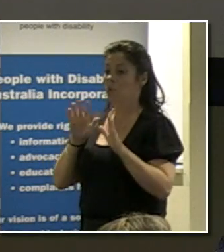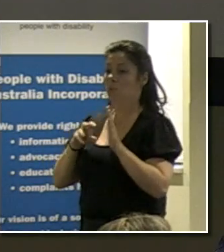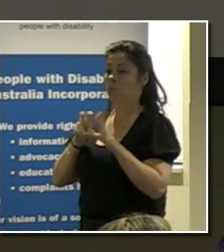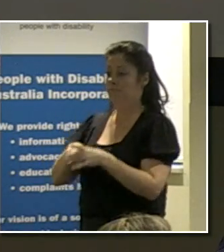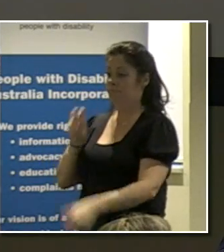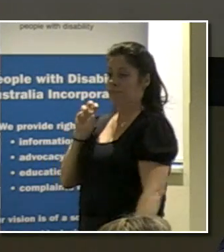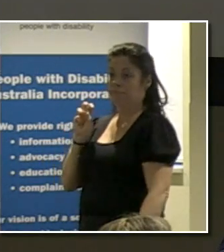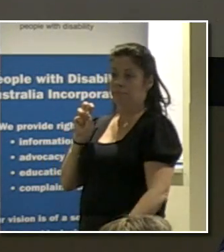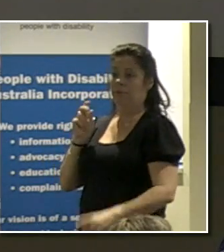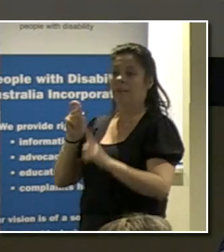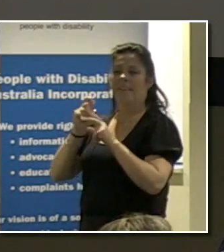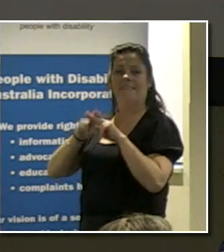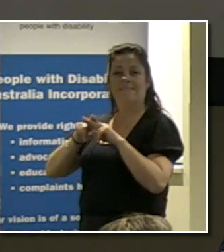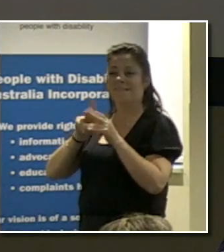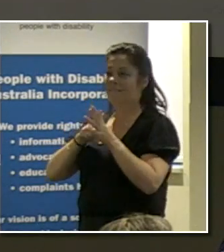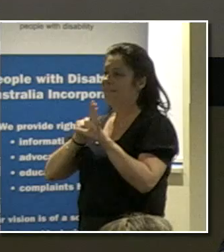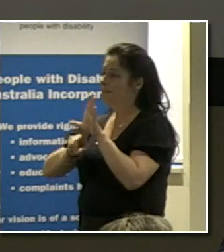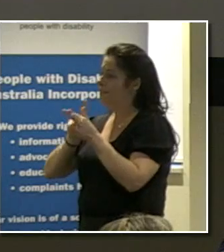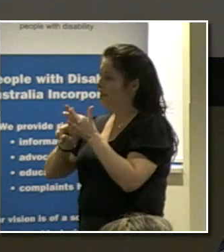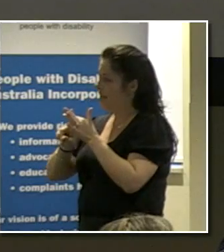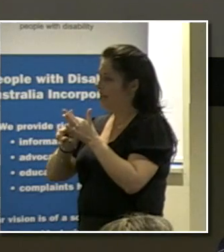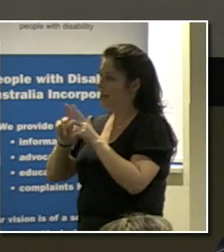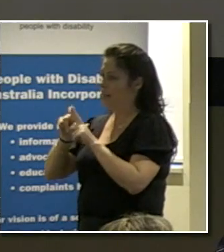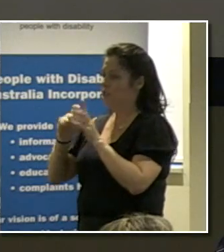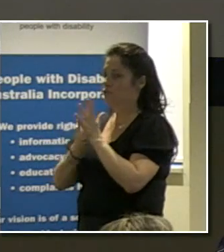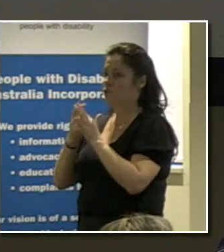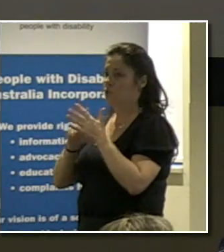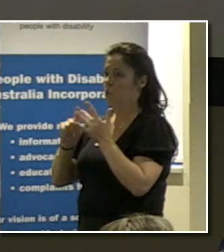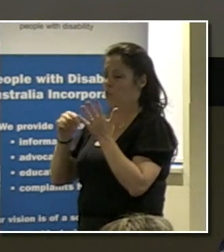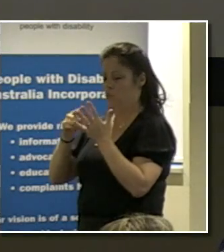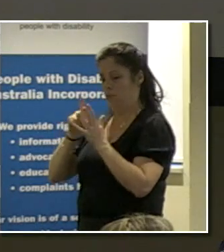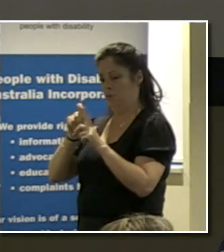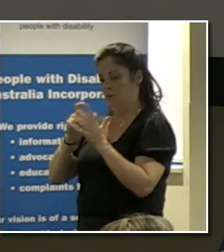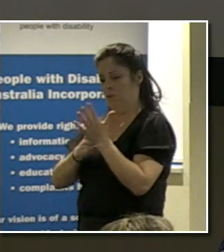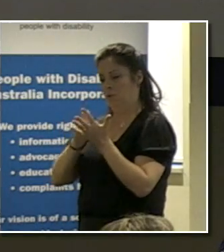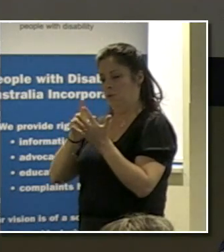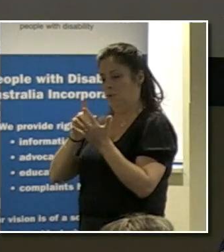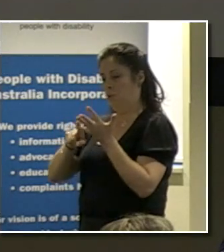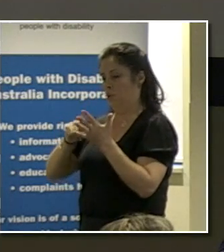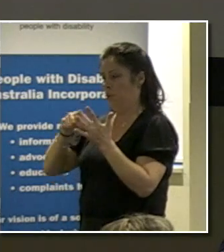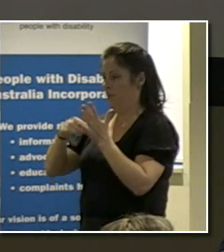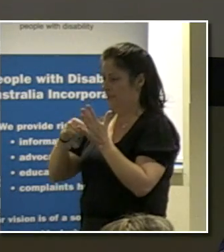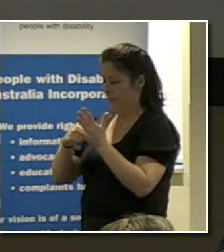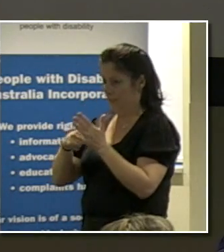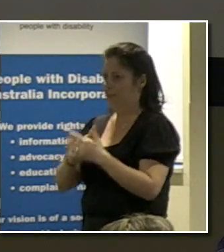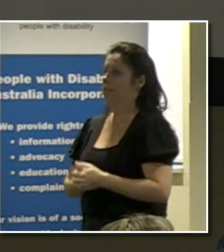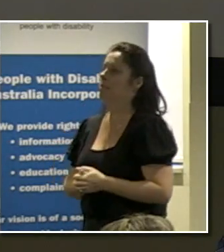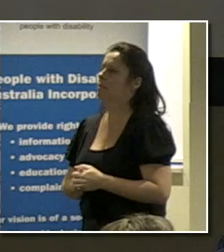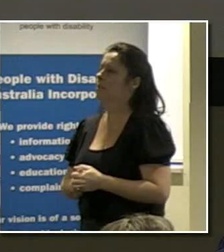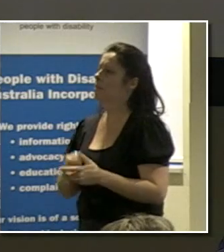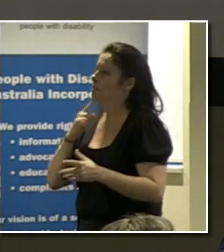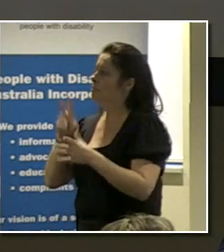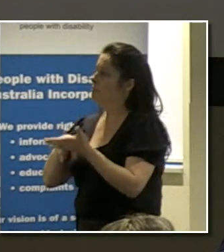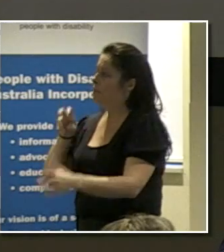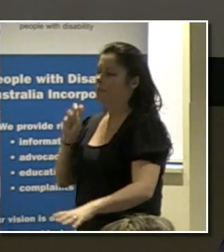year, starting with Faye Druitt, who was on the executive for many years, was part of a team that really put